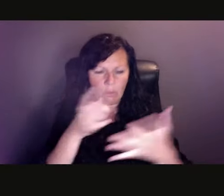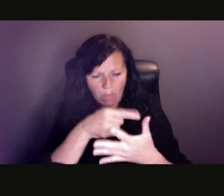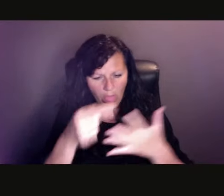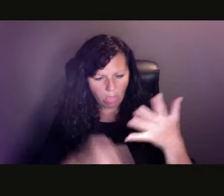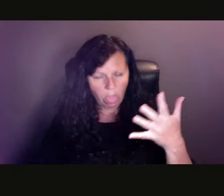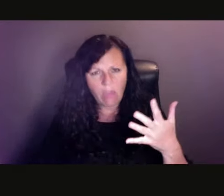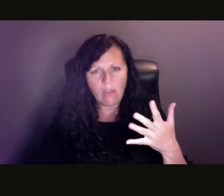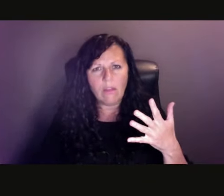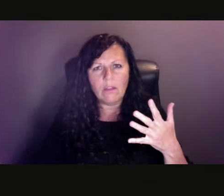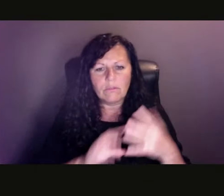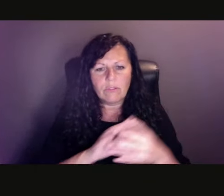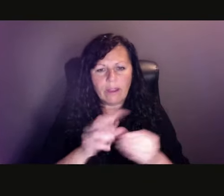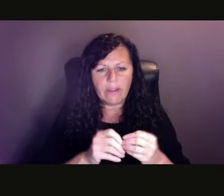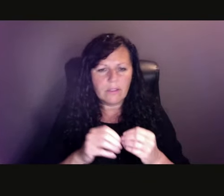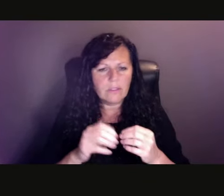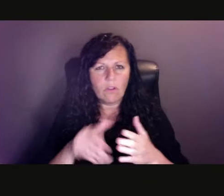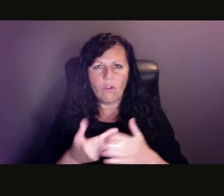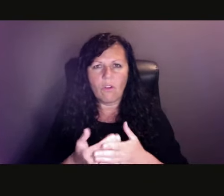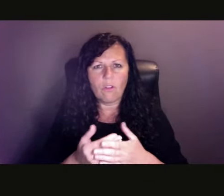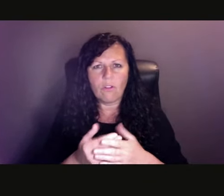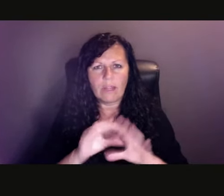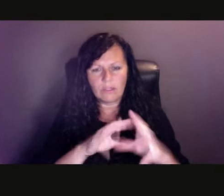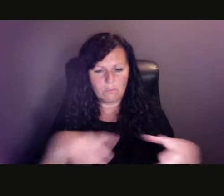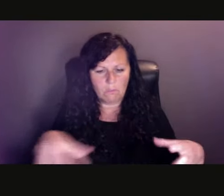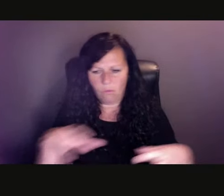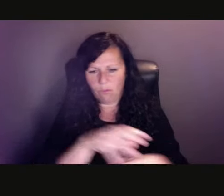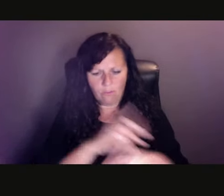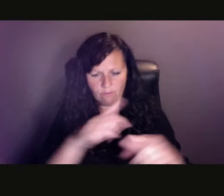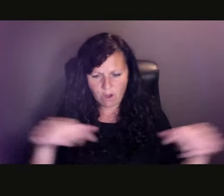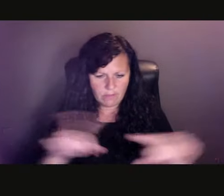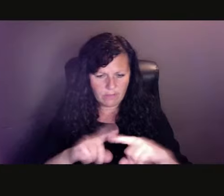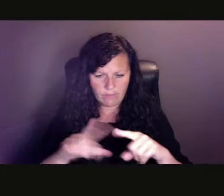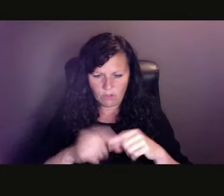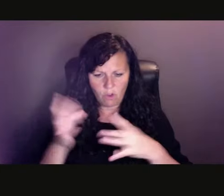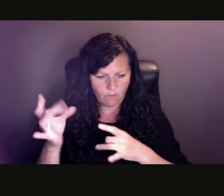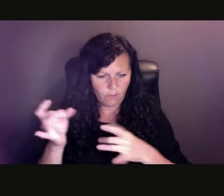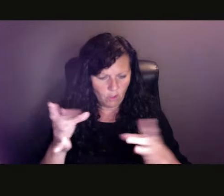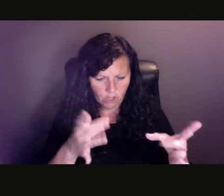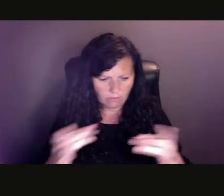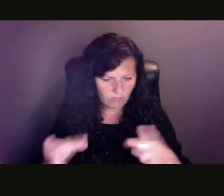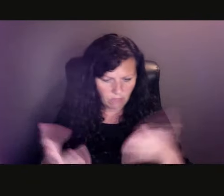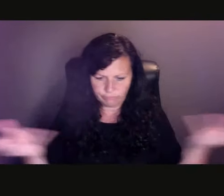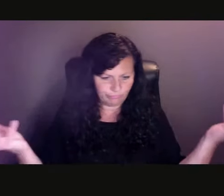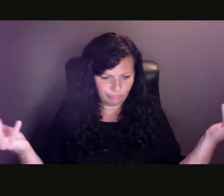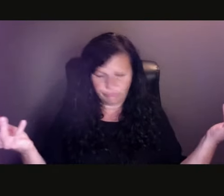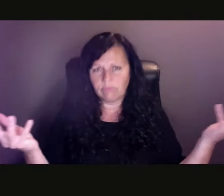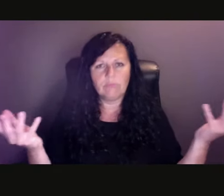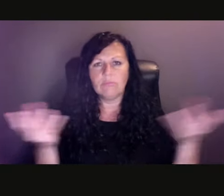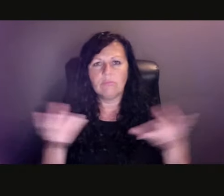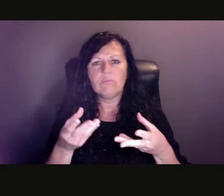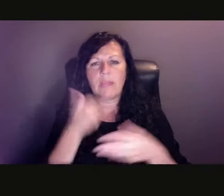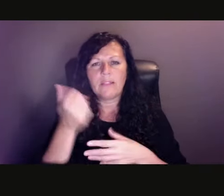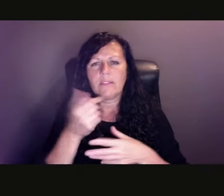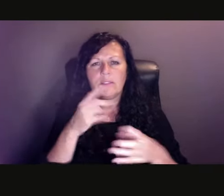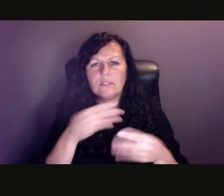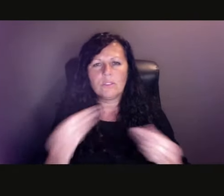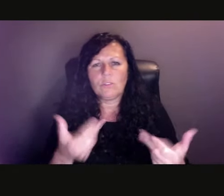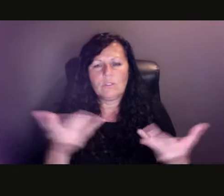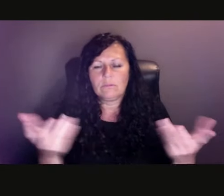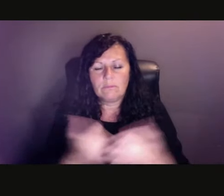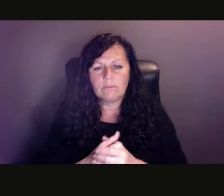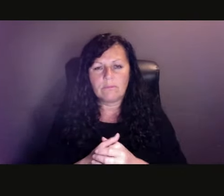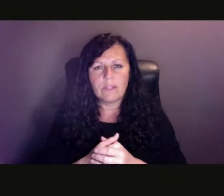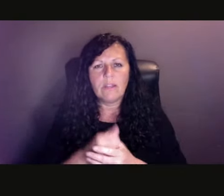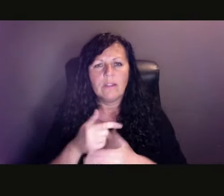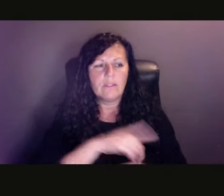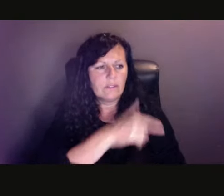of awful is 100% accurate. So, Councillor Nishioka. Thank you. So I too